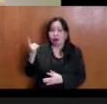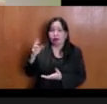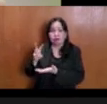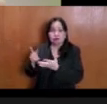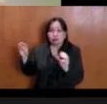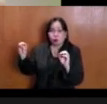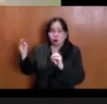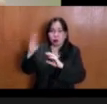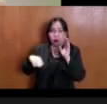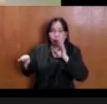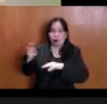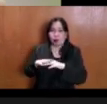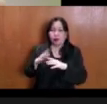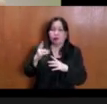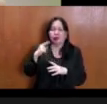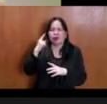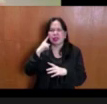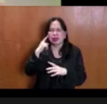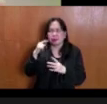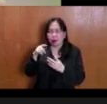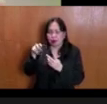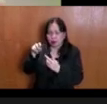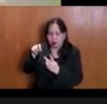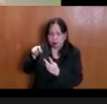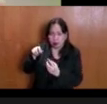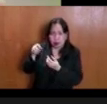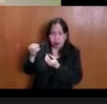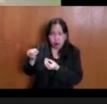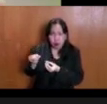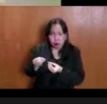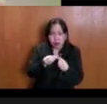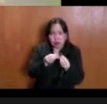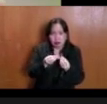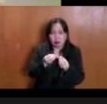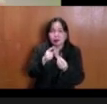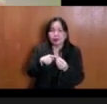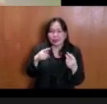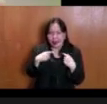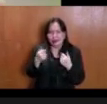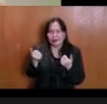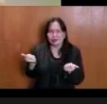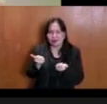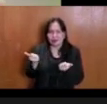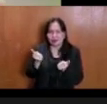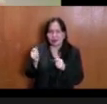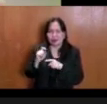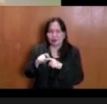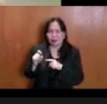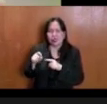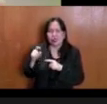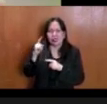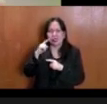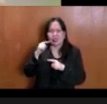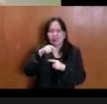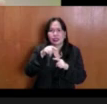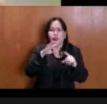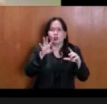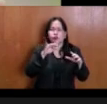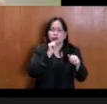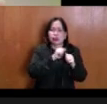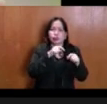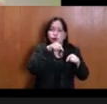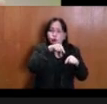about transmission because the electricity is there. So it's down to the